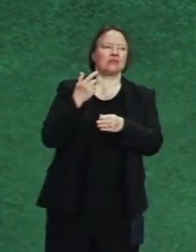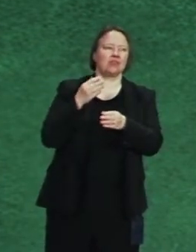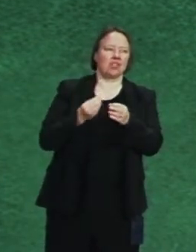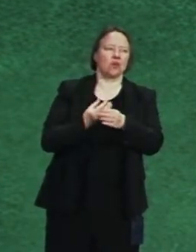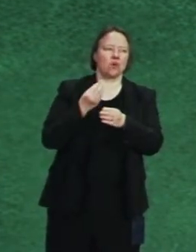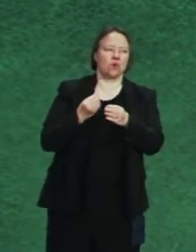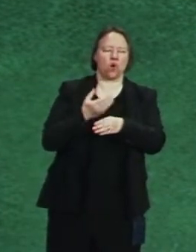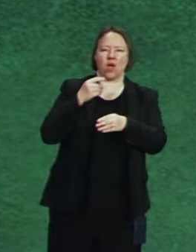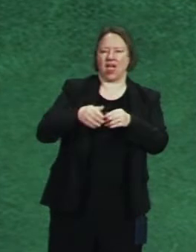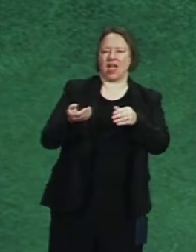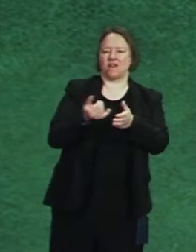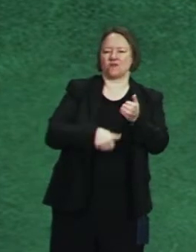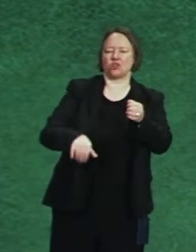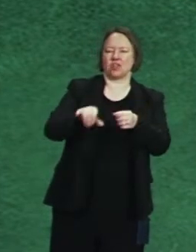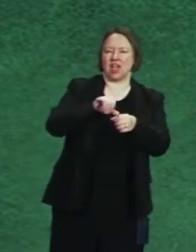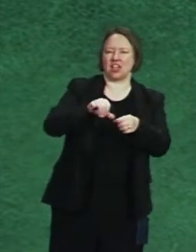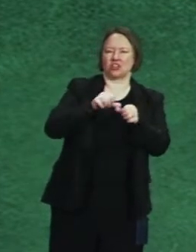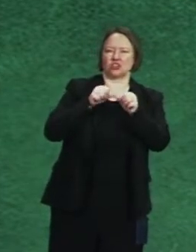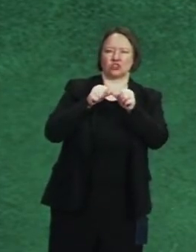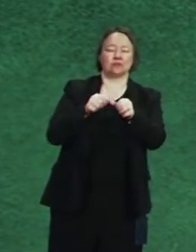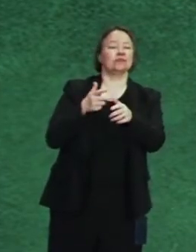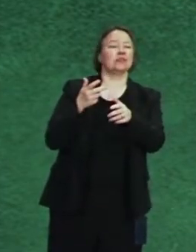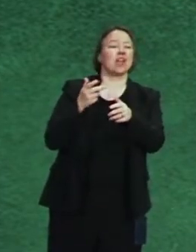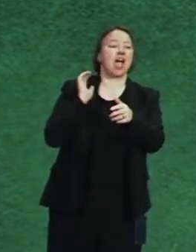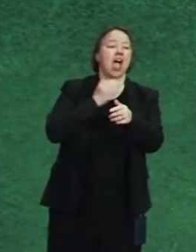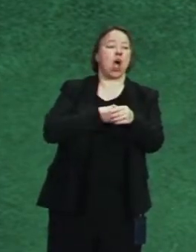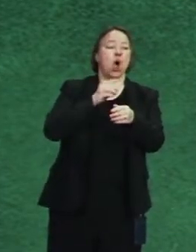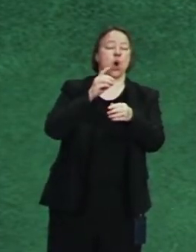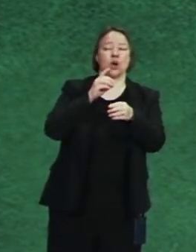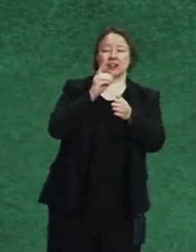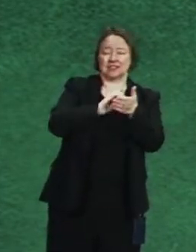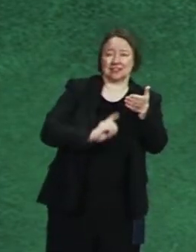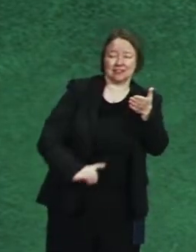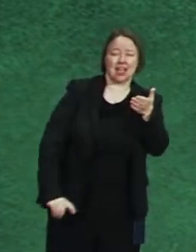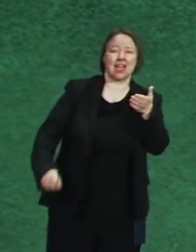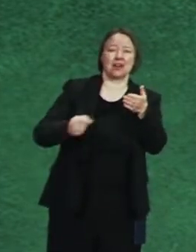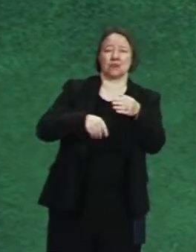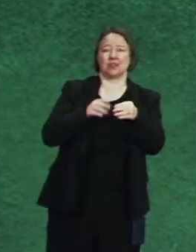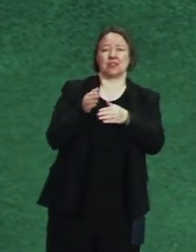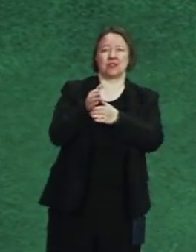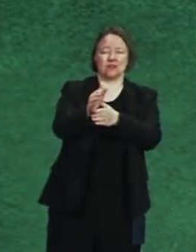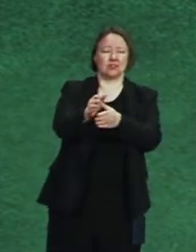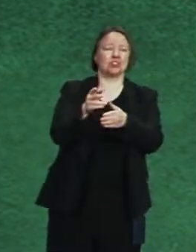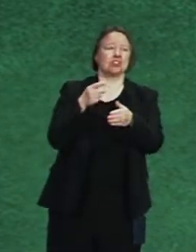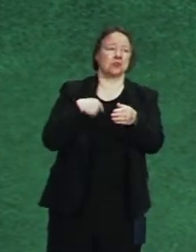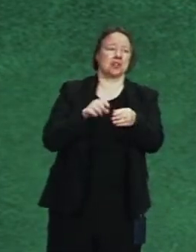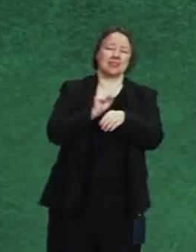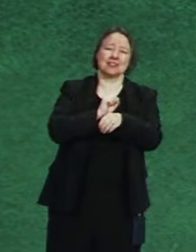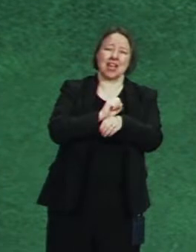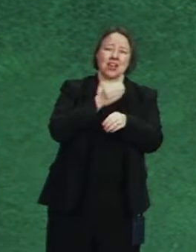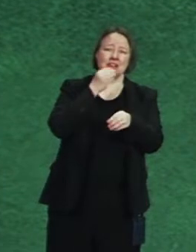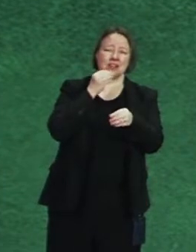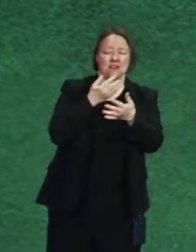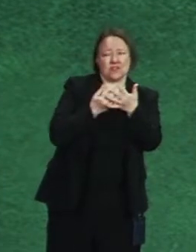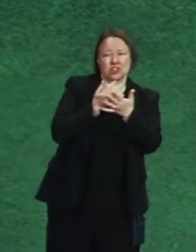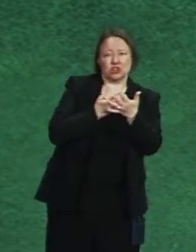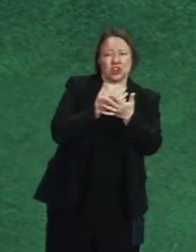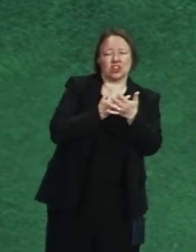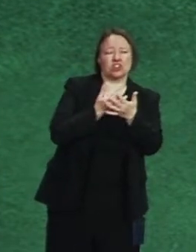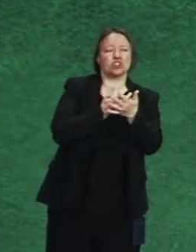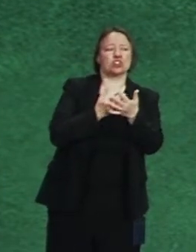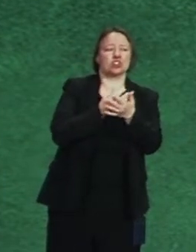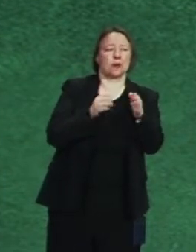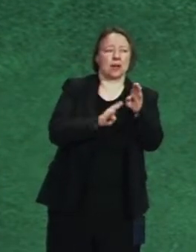excessive fertilizer application. Our design will follow the order of a fish culture tank, solid filtration, biological